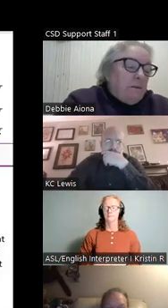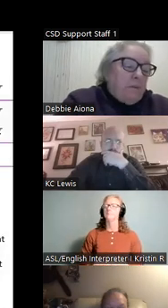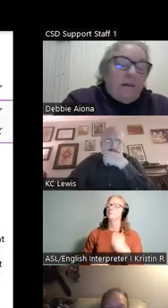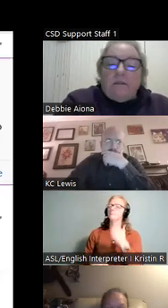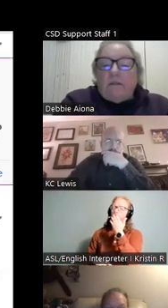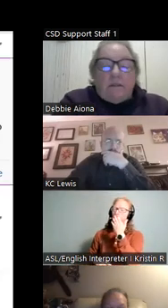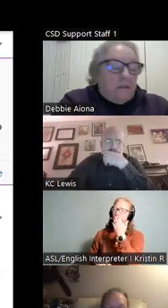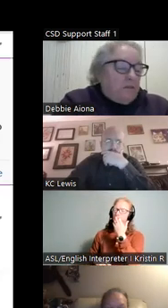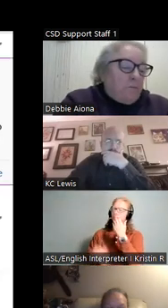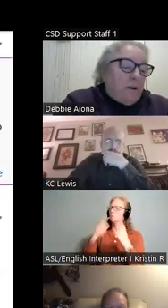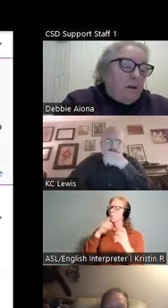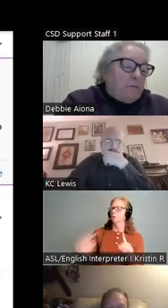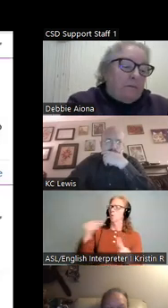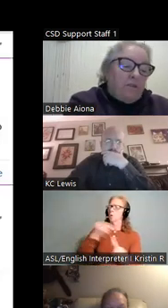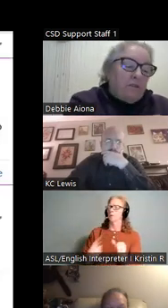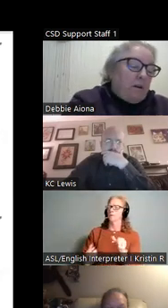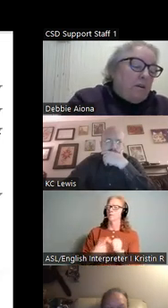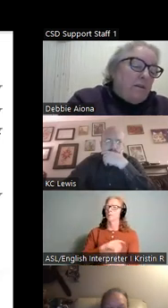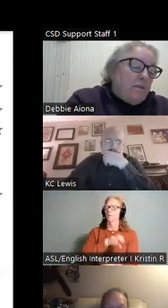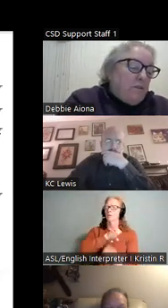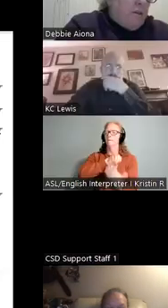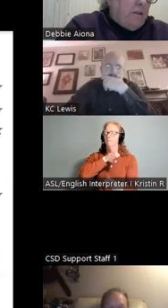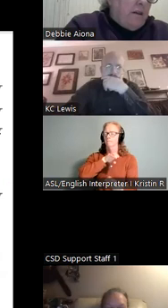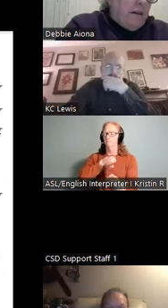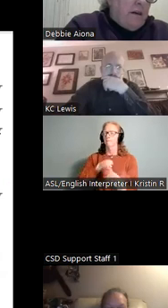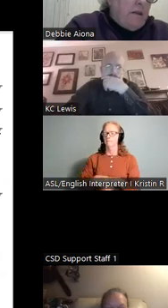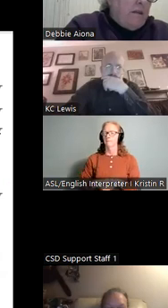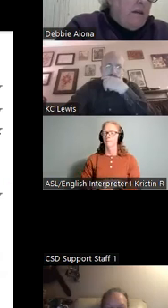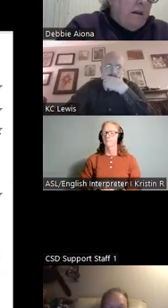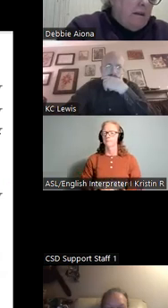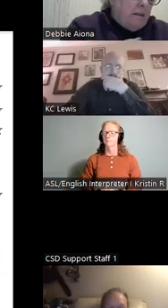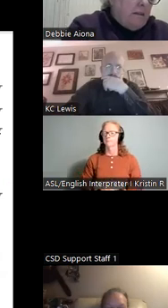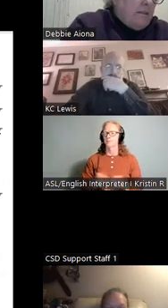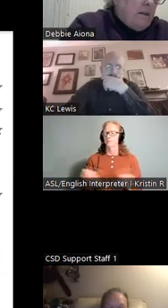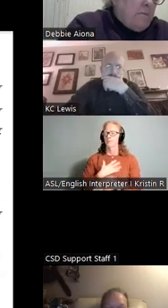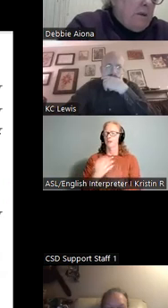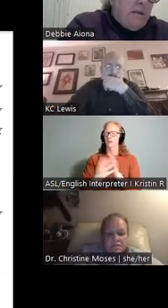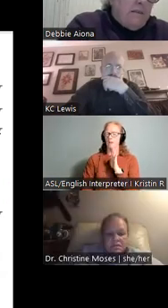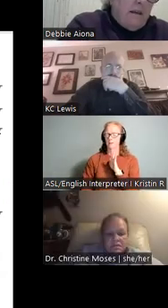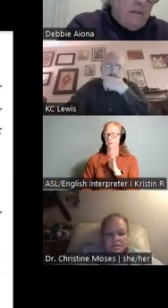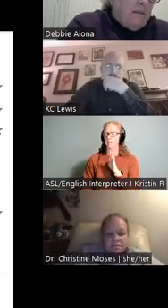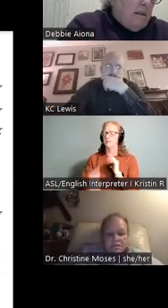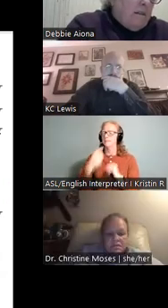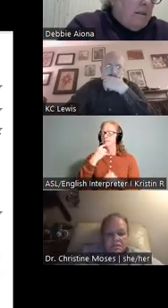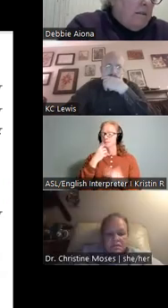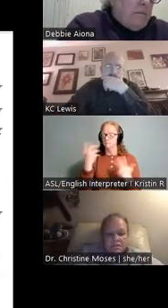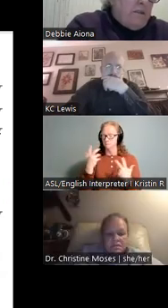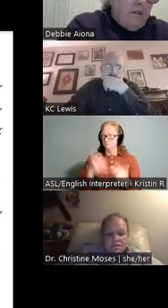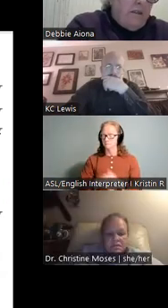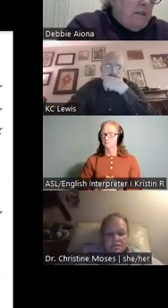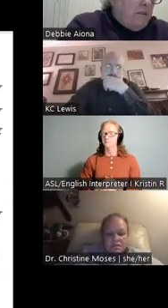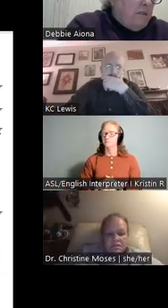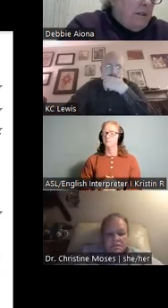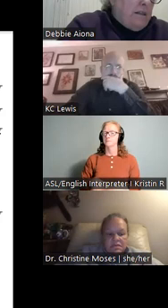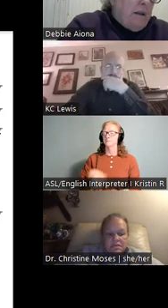just went back and looked at that first paragraph in the charter that I copied in this document. And it says that the